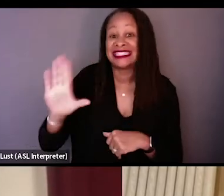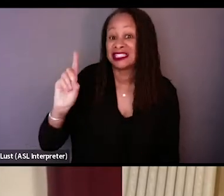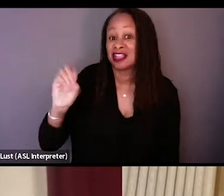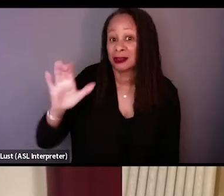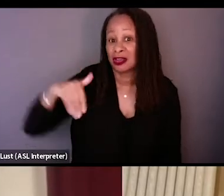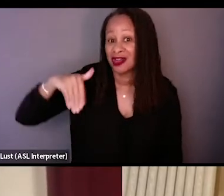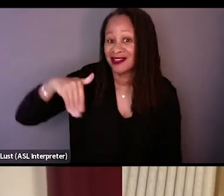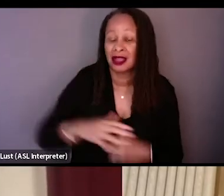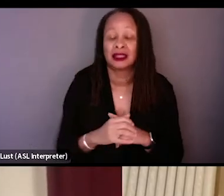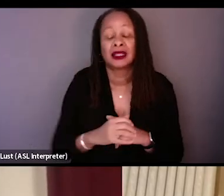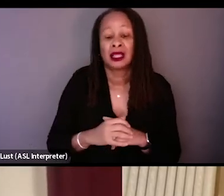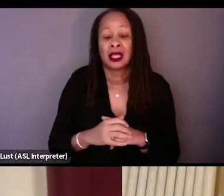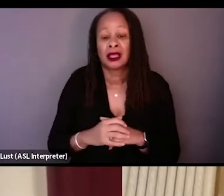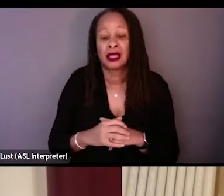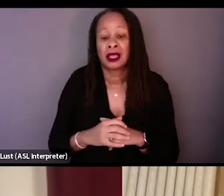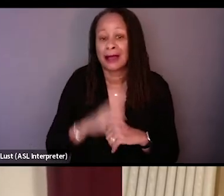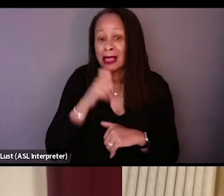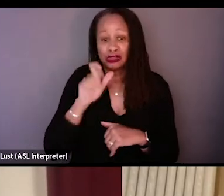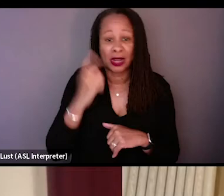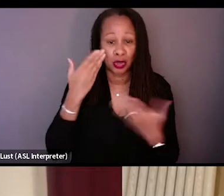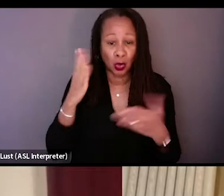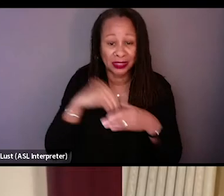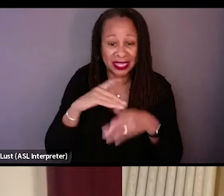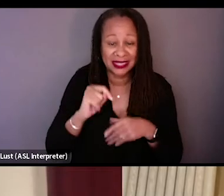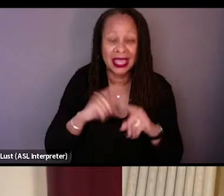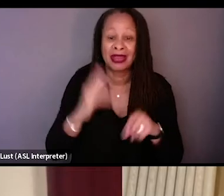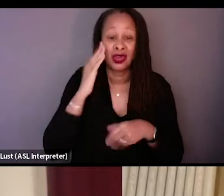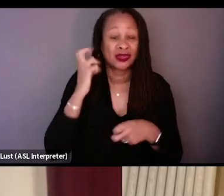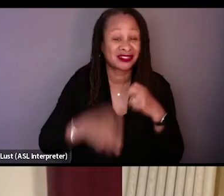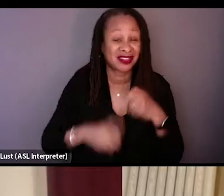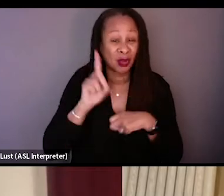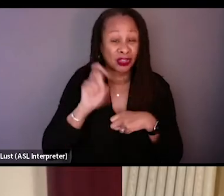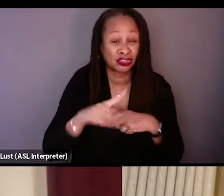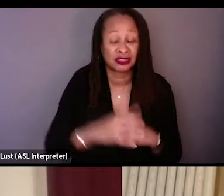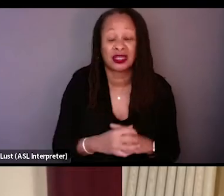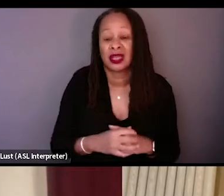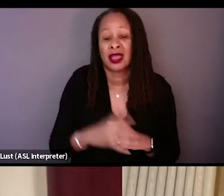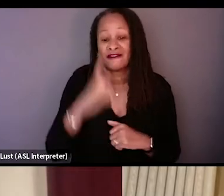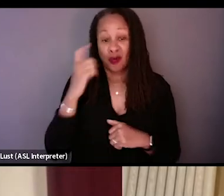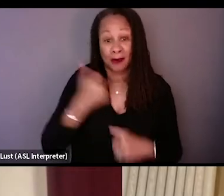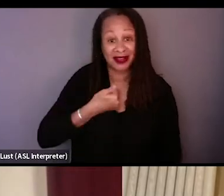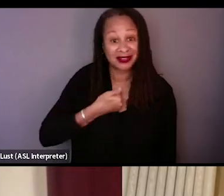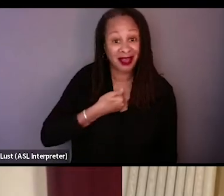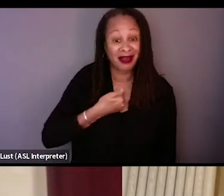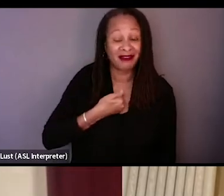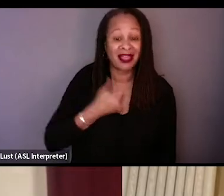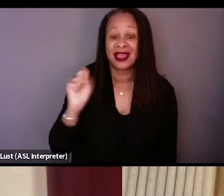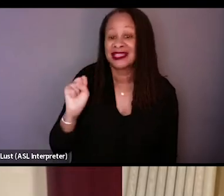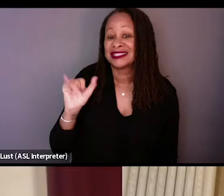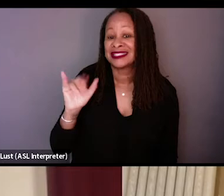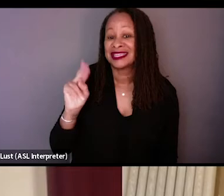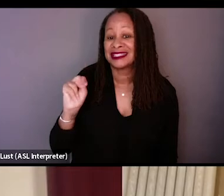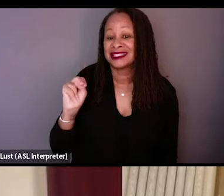sure. I don't know what's in it. But I know that was a tough question because for me, Sidney